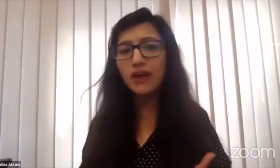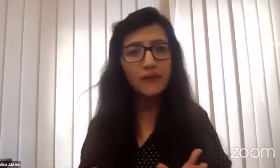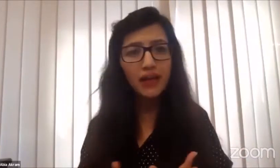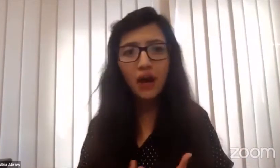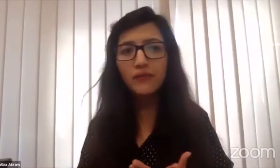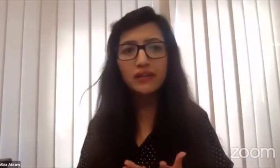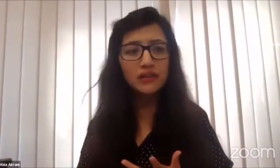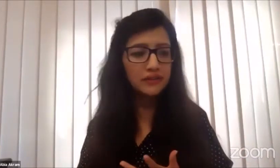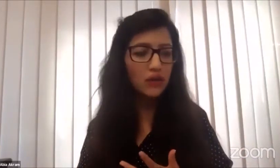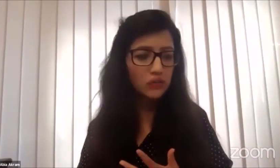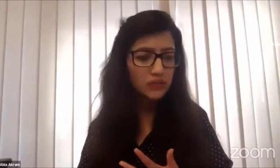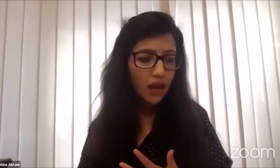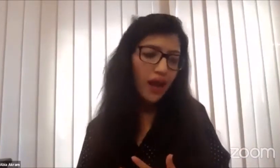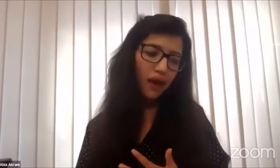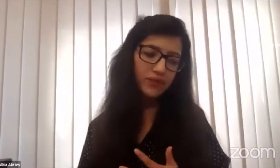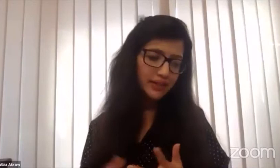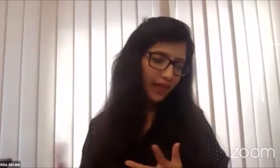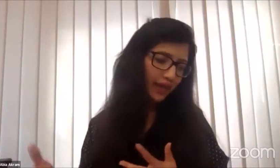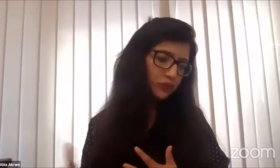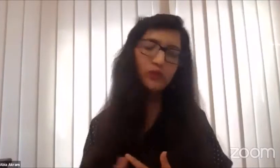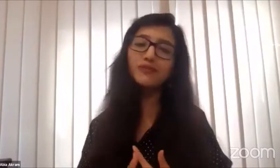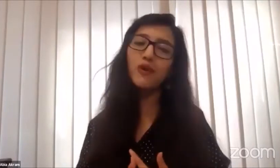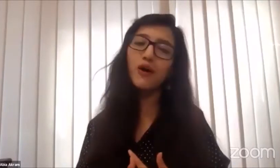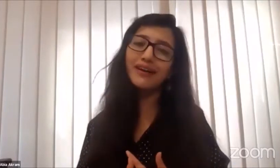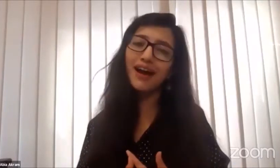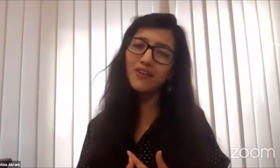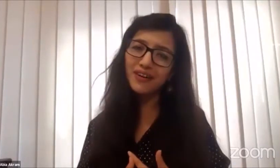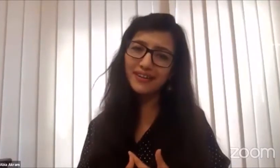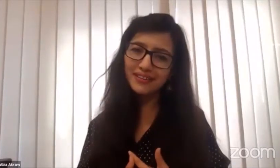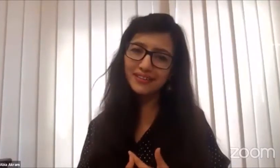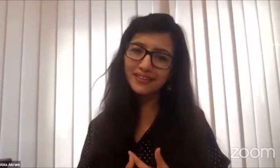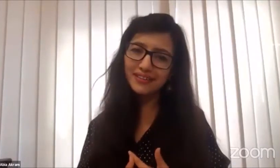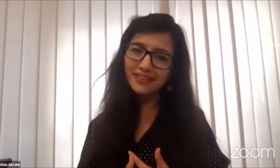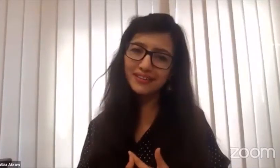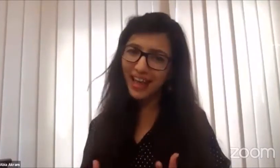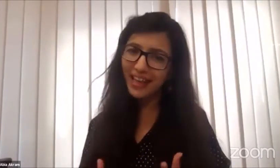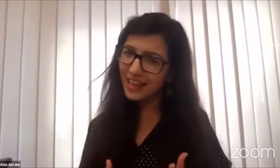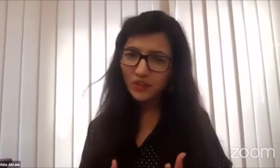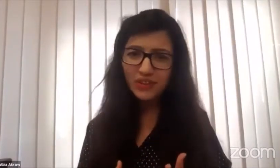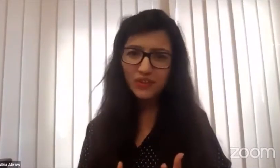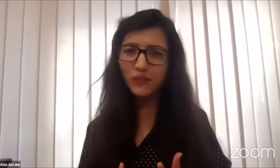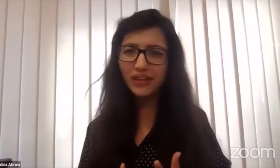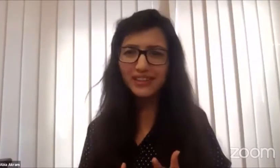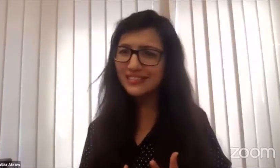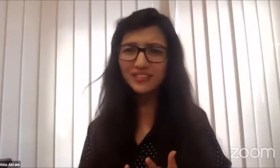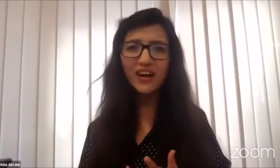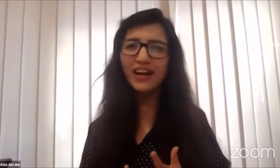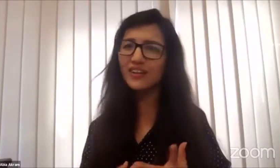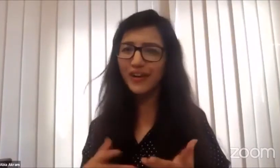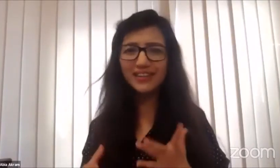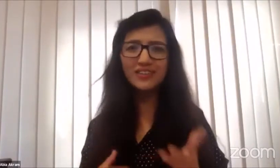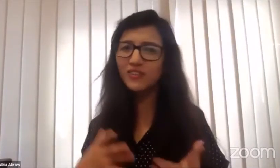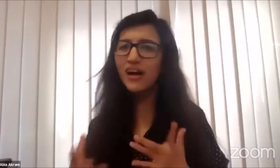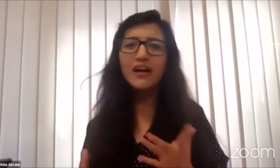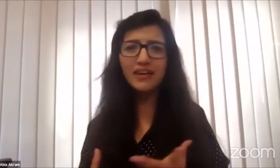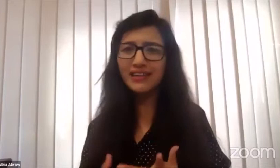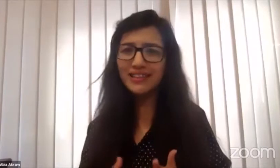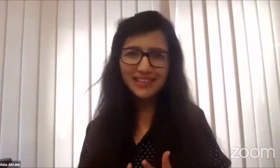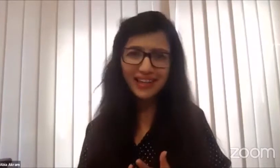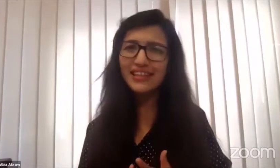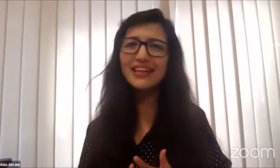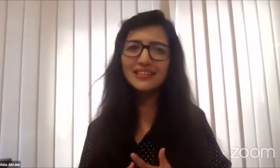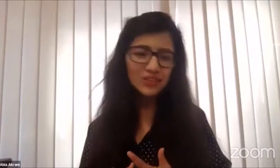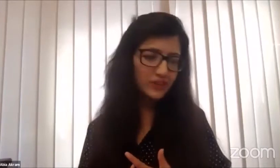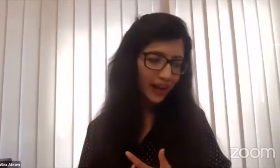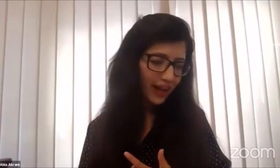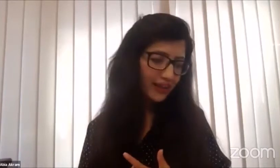will coming up in the discussion. I'm really thankful for our two sign language interpreters who are going to